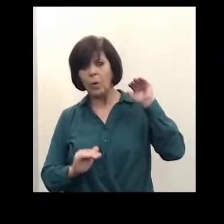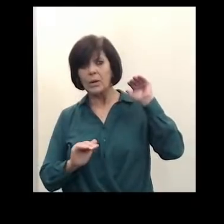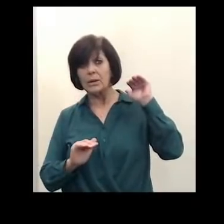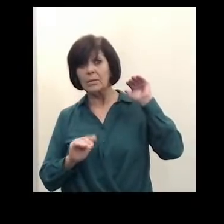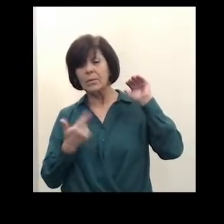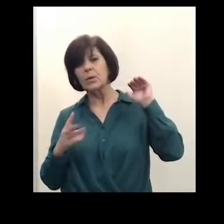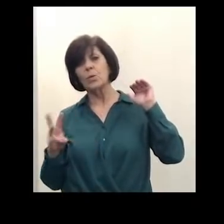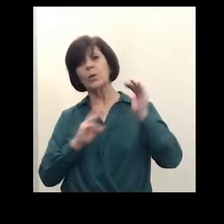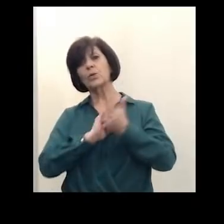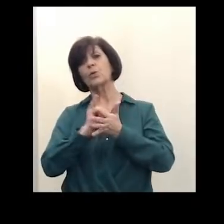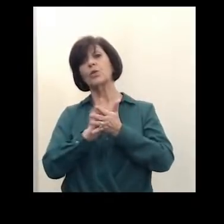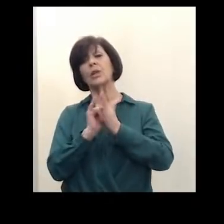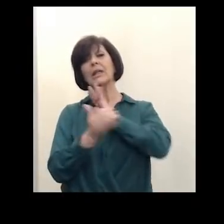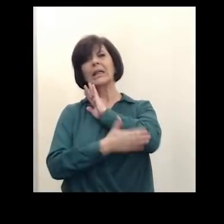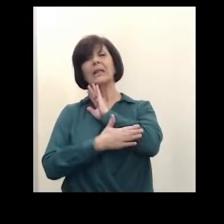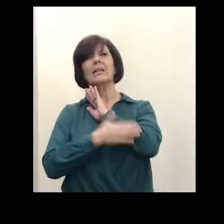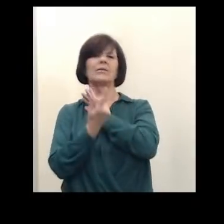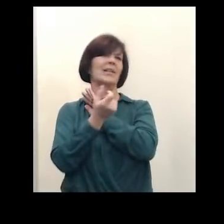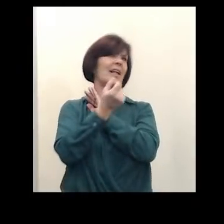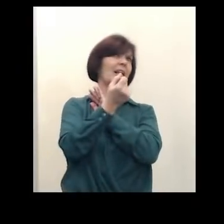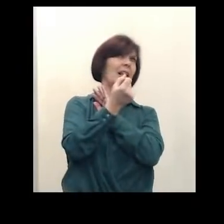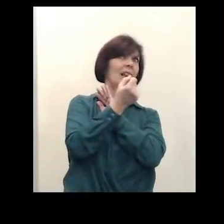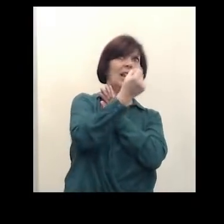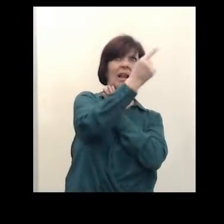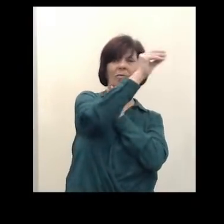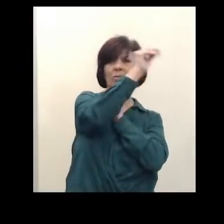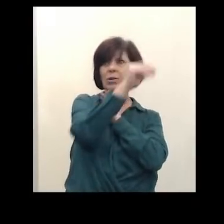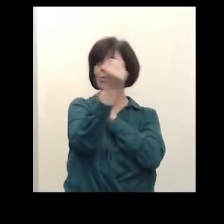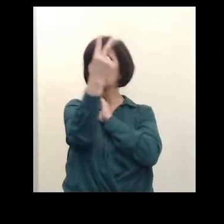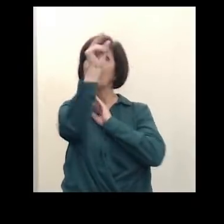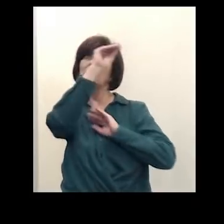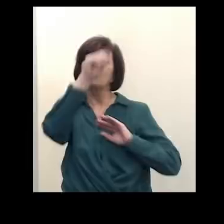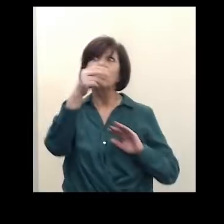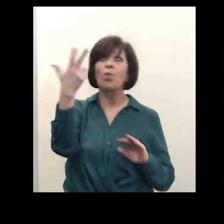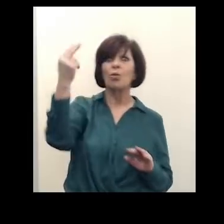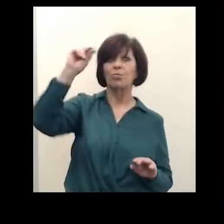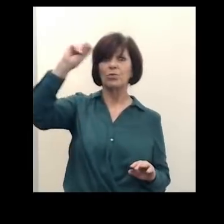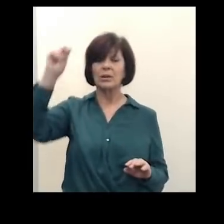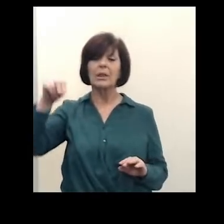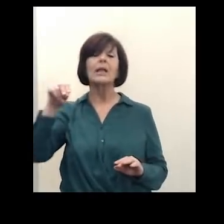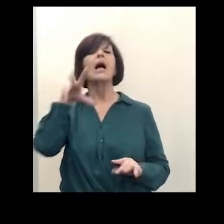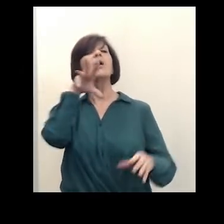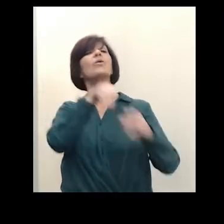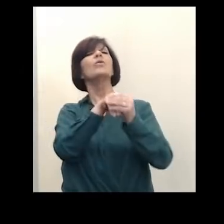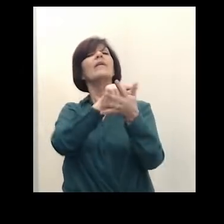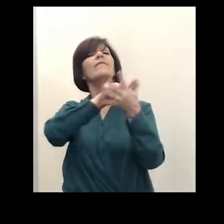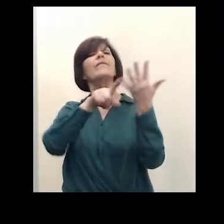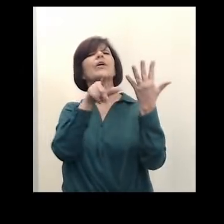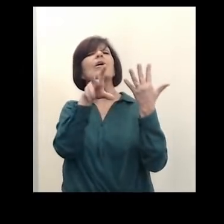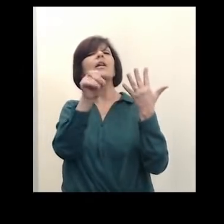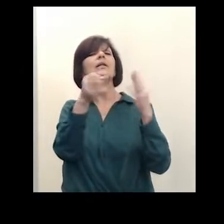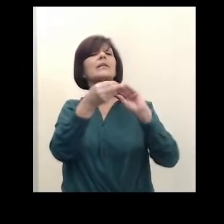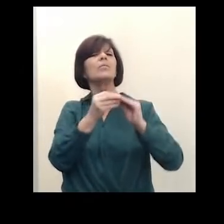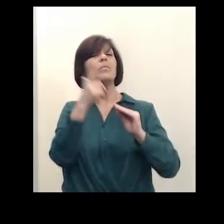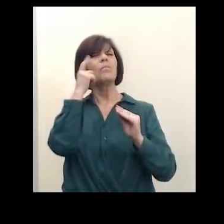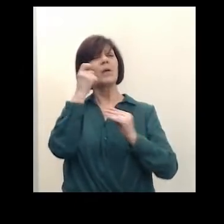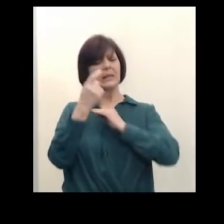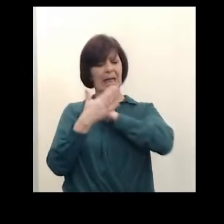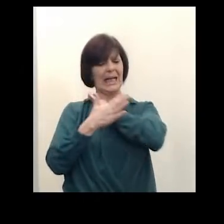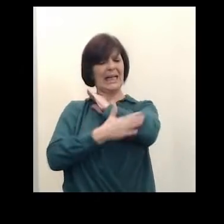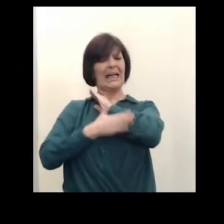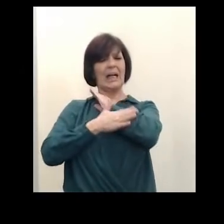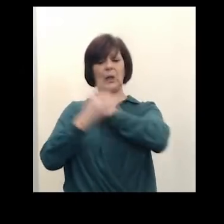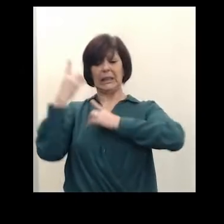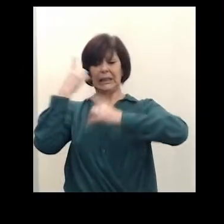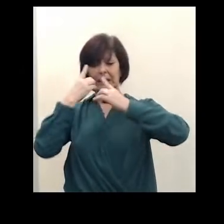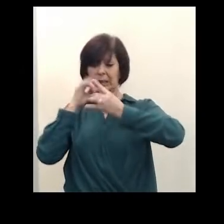which are in the 11, 12, or 13 category. I also include the Finger Lakes number here because there are counties considered in New York's